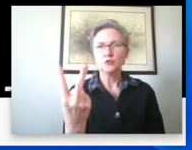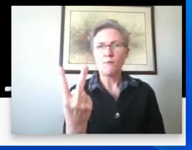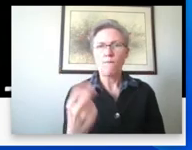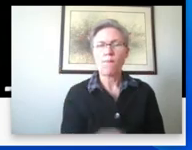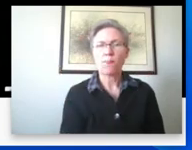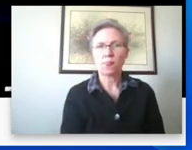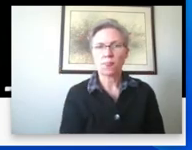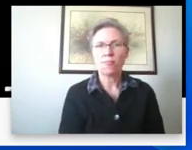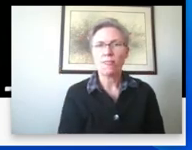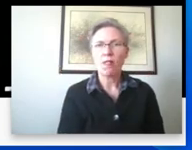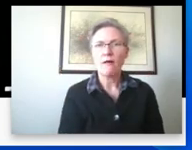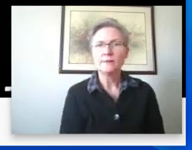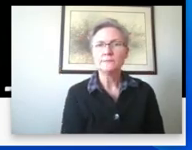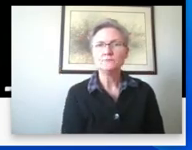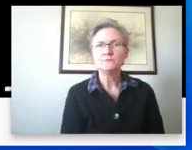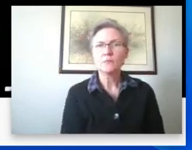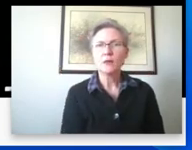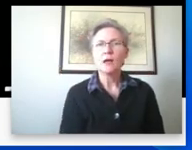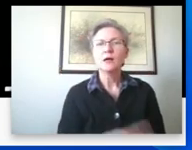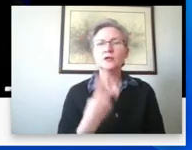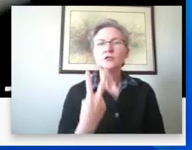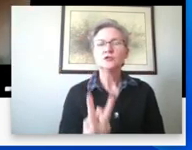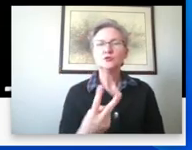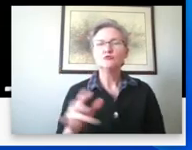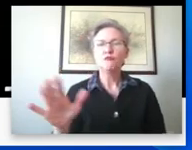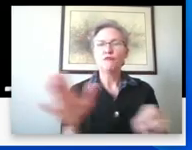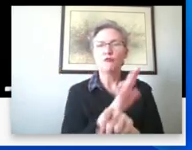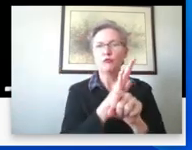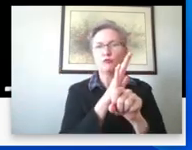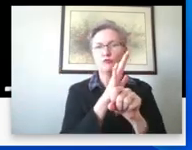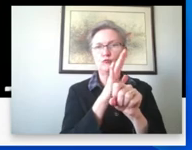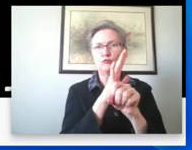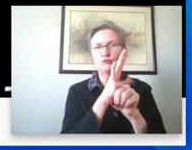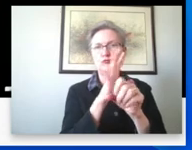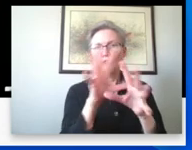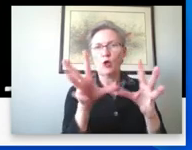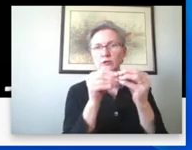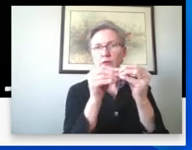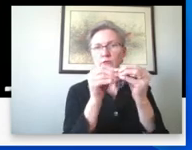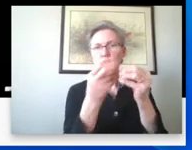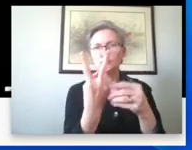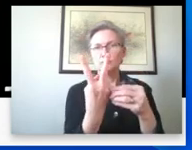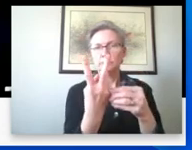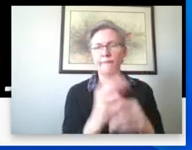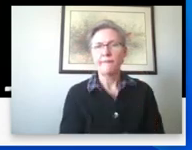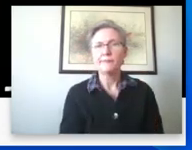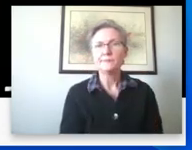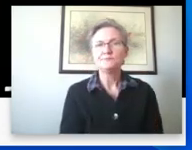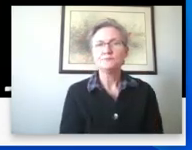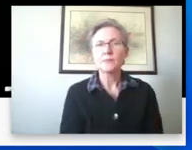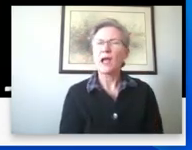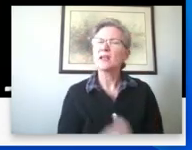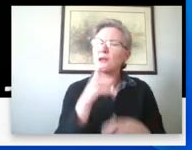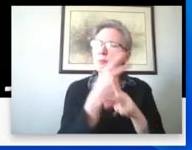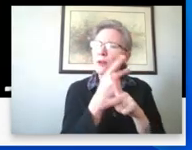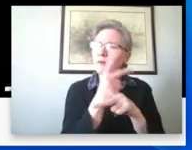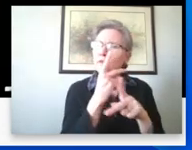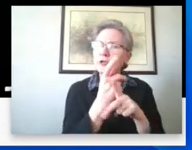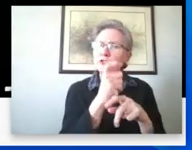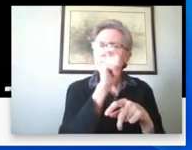rows, okay? So there's 2 total rows. I want to be careful. Just because I